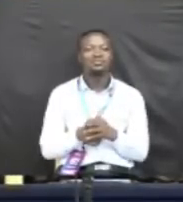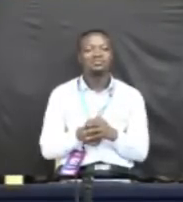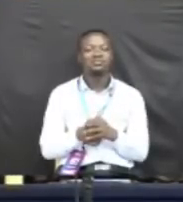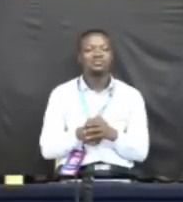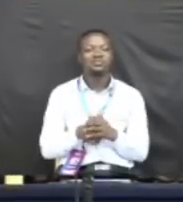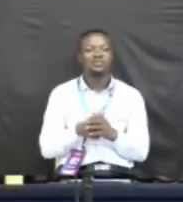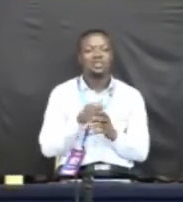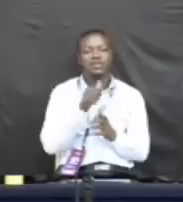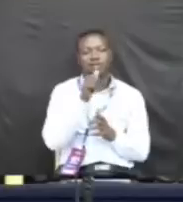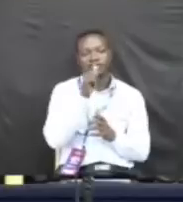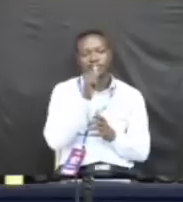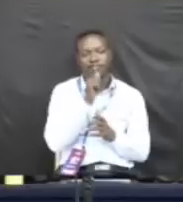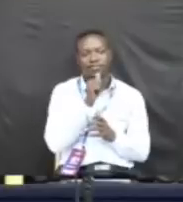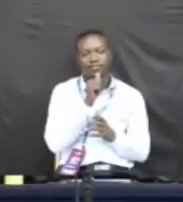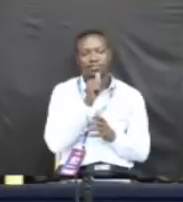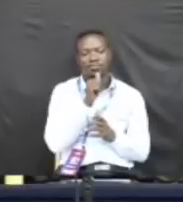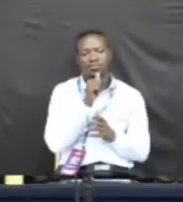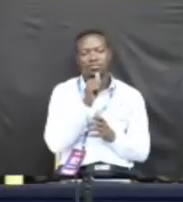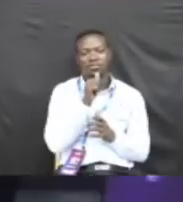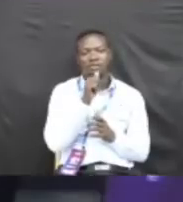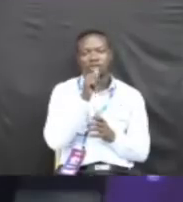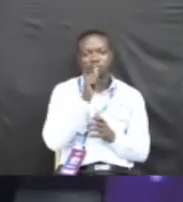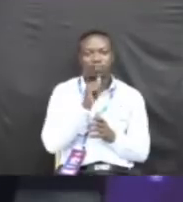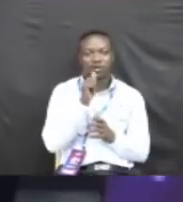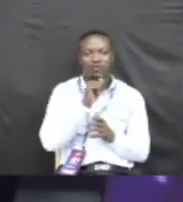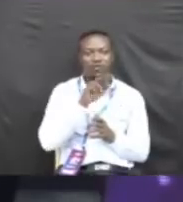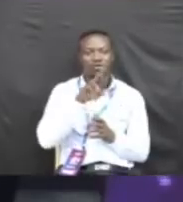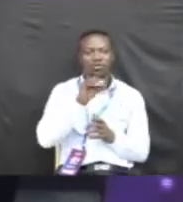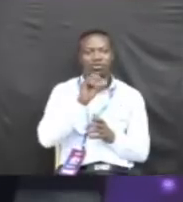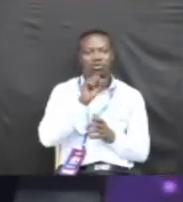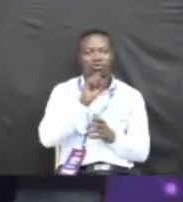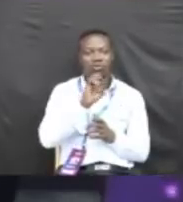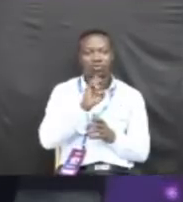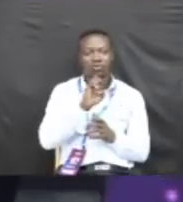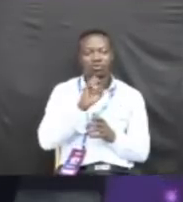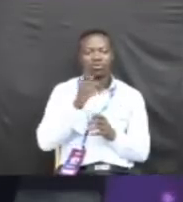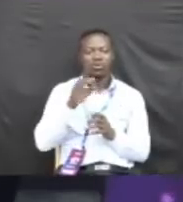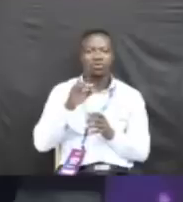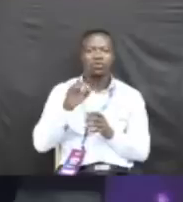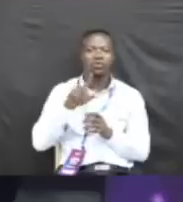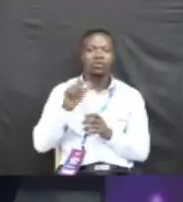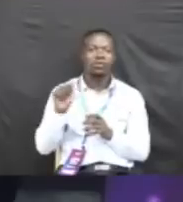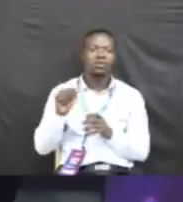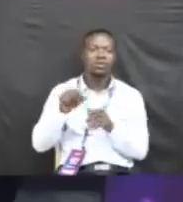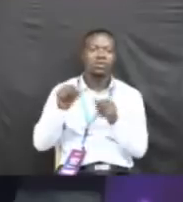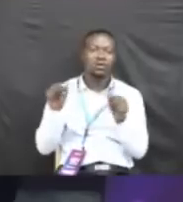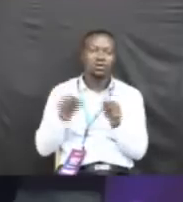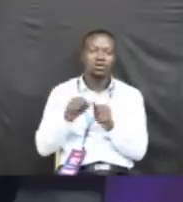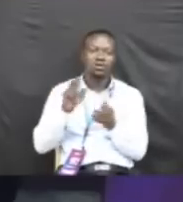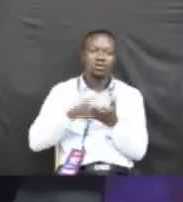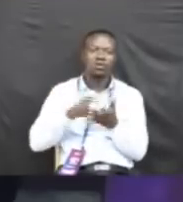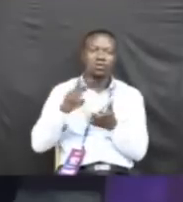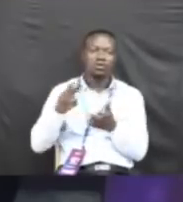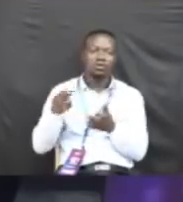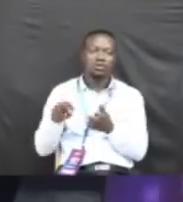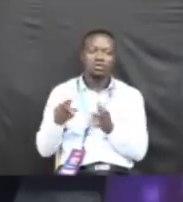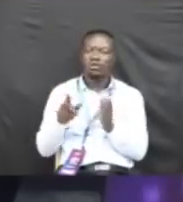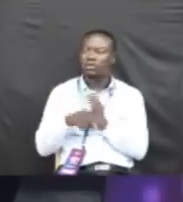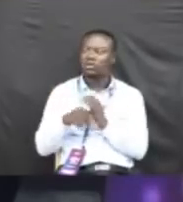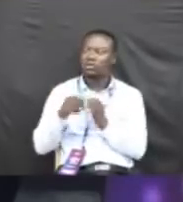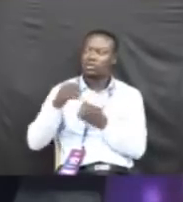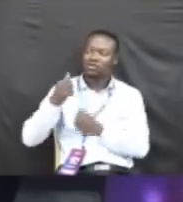private private rose a cap pame of la area at the 2022 basic infantry